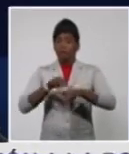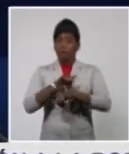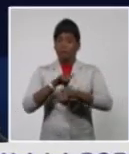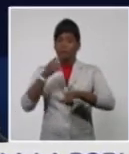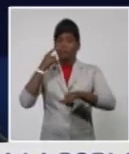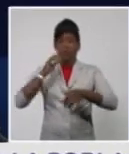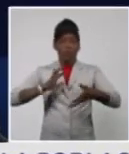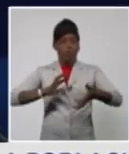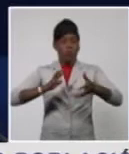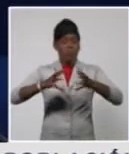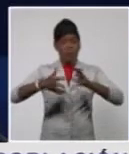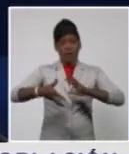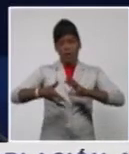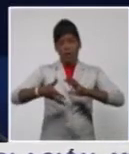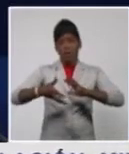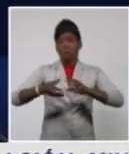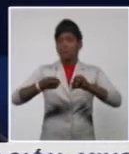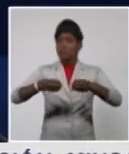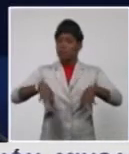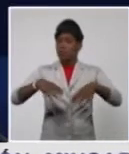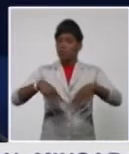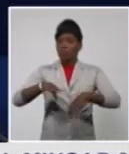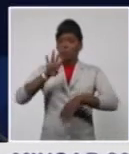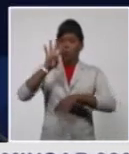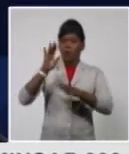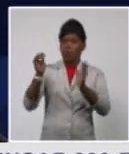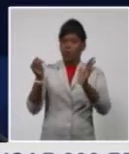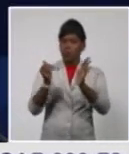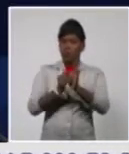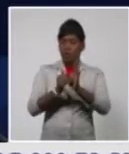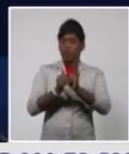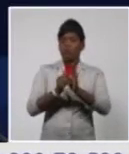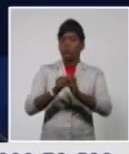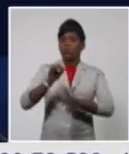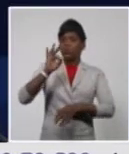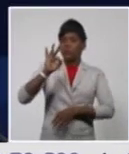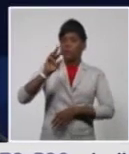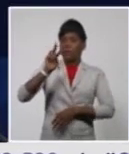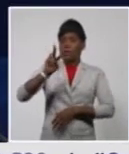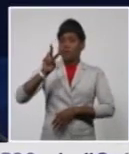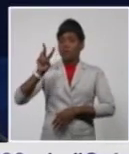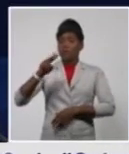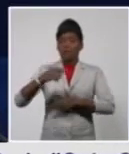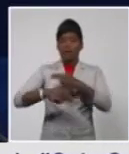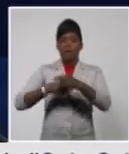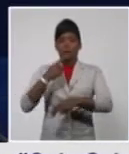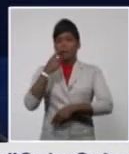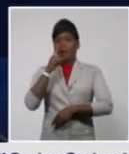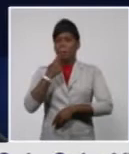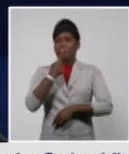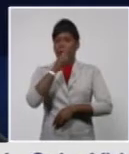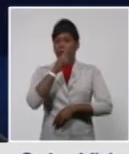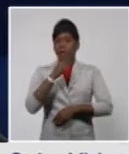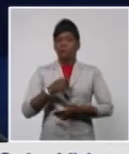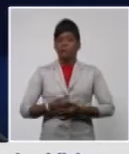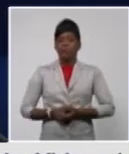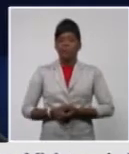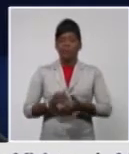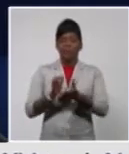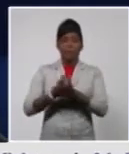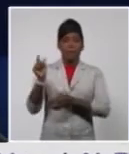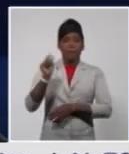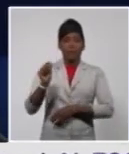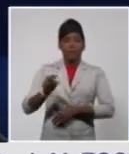Clara 226, Santi Spiritus 167, Ciego de Ávila, the